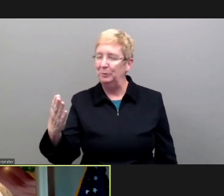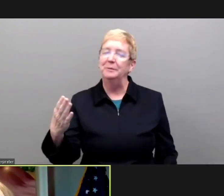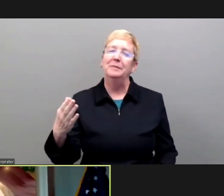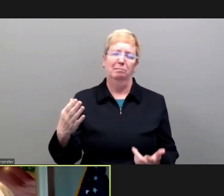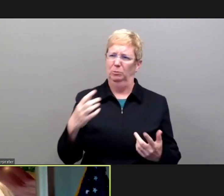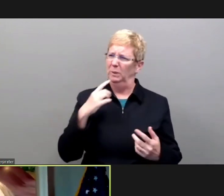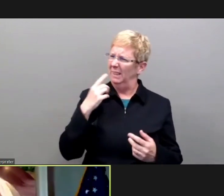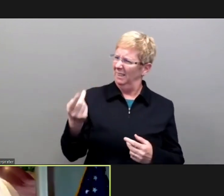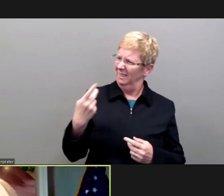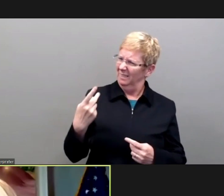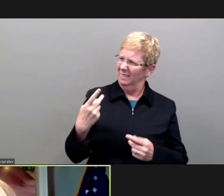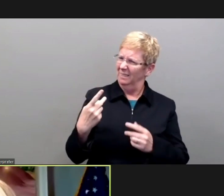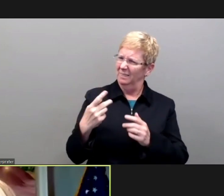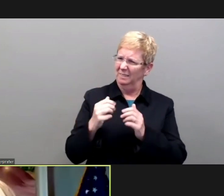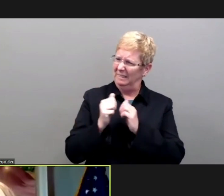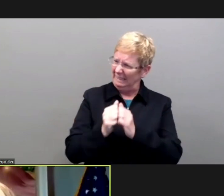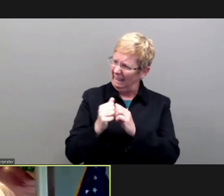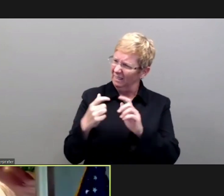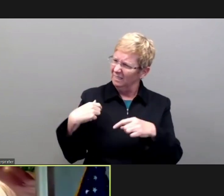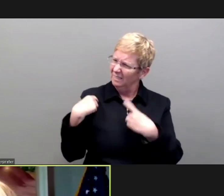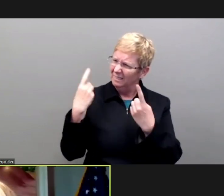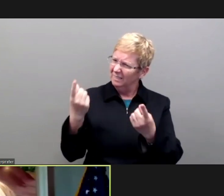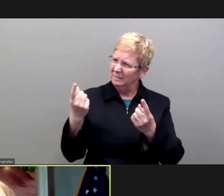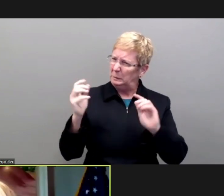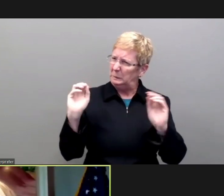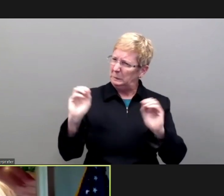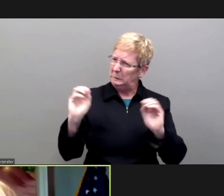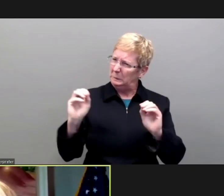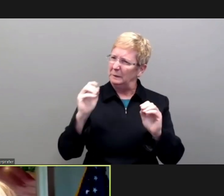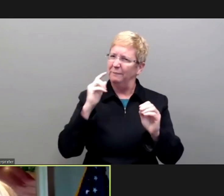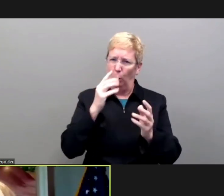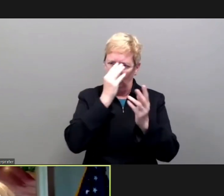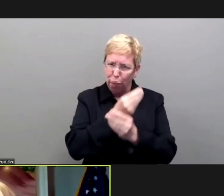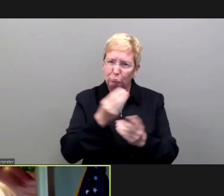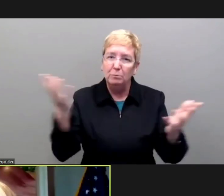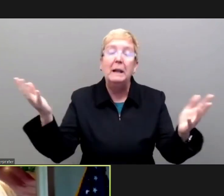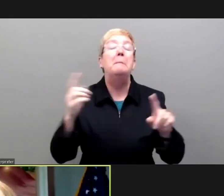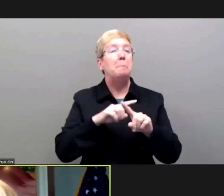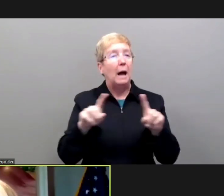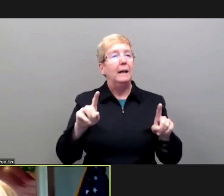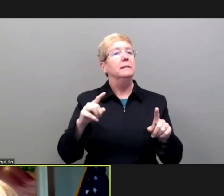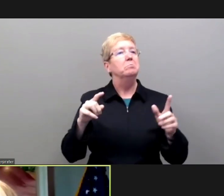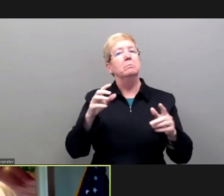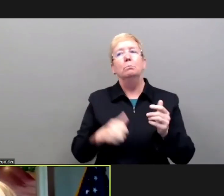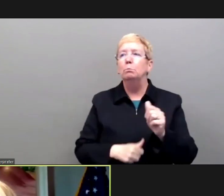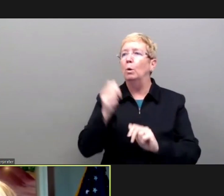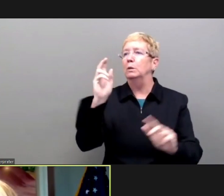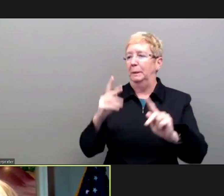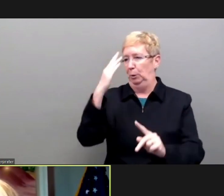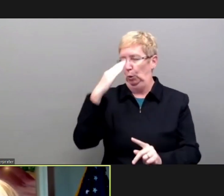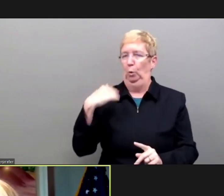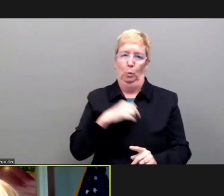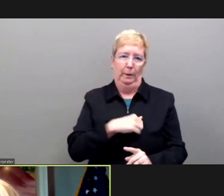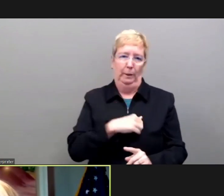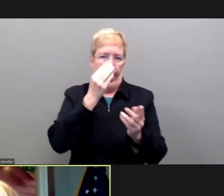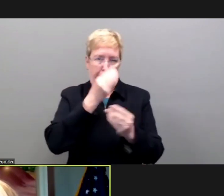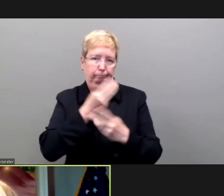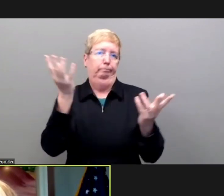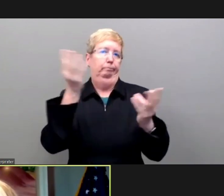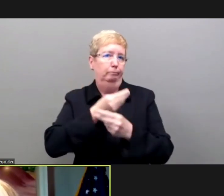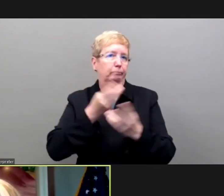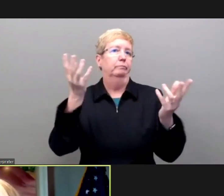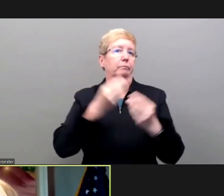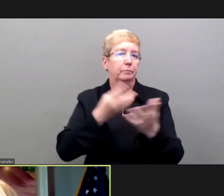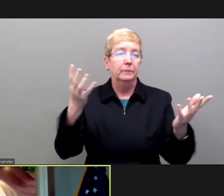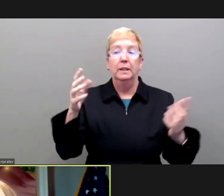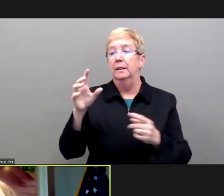since we've done a COVID update together, but as most New Mexicans know, we do COVID updates and make them available, and Dr.